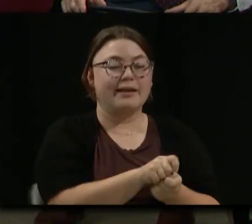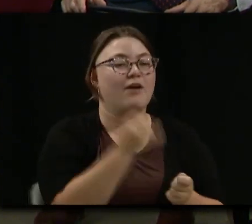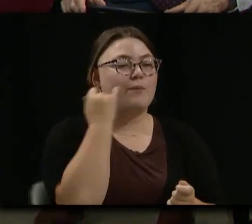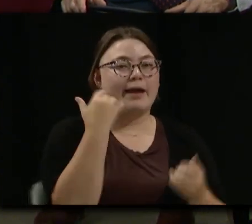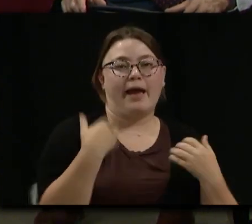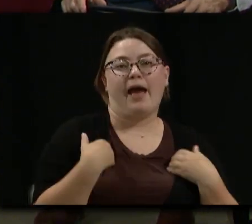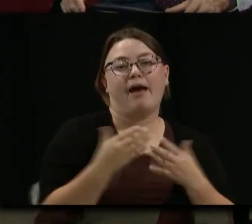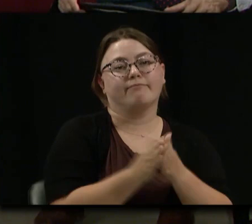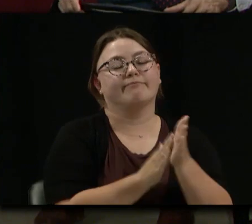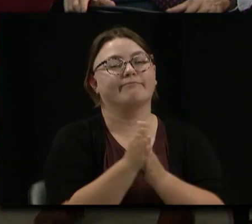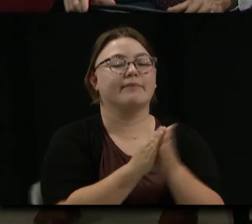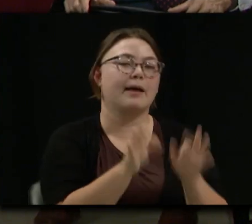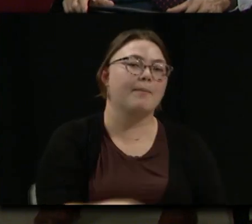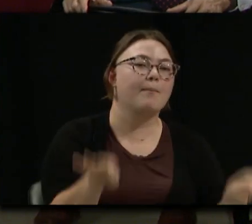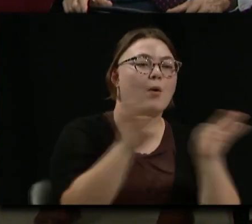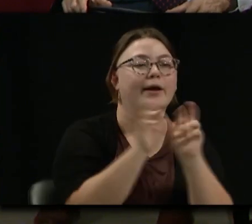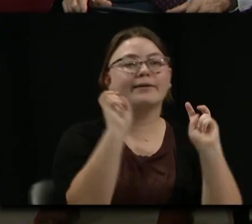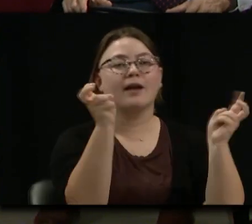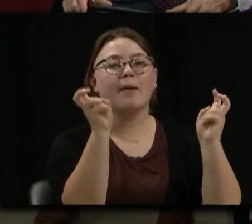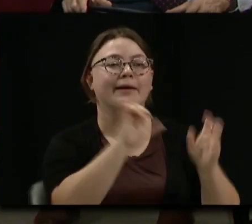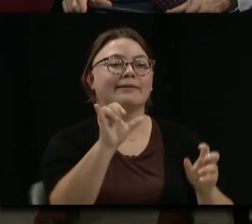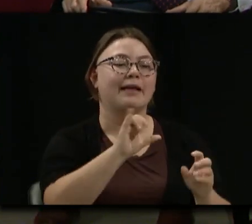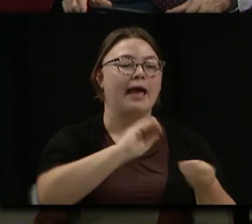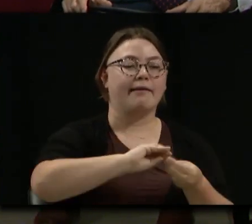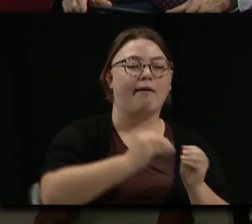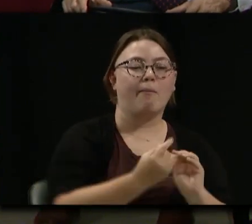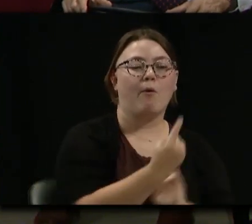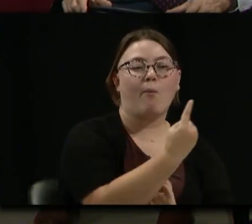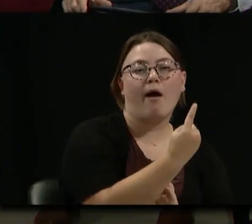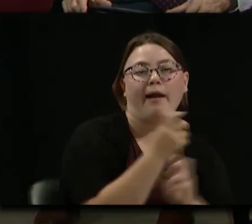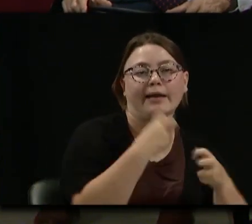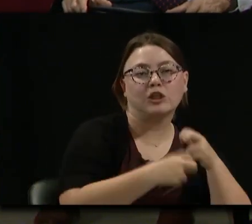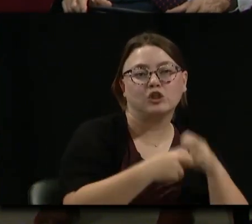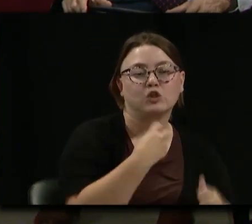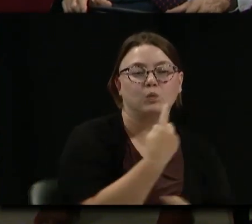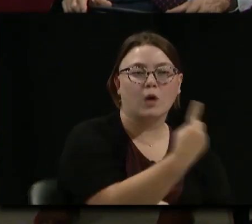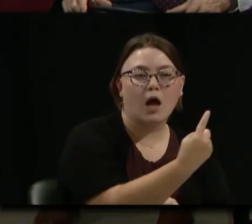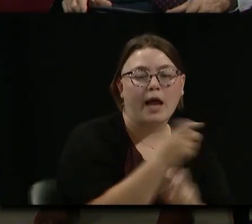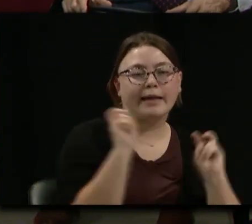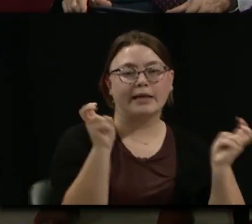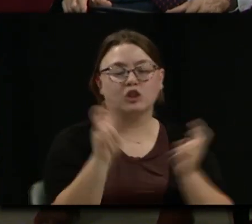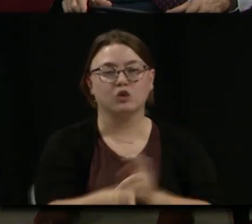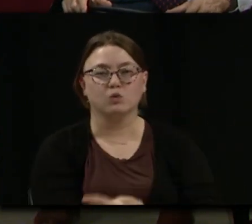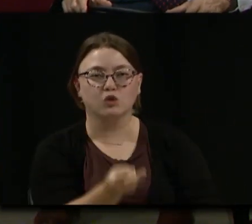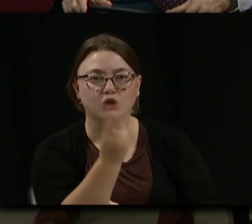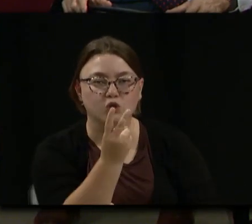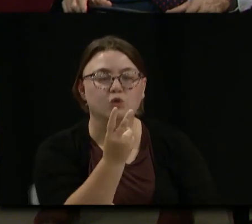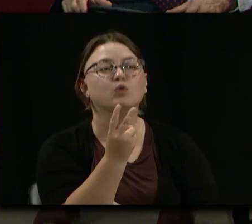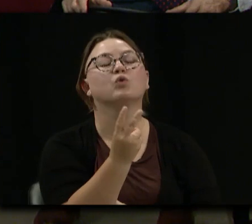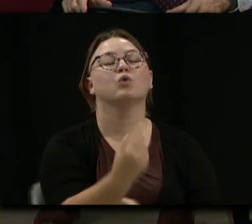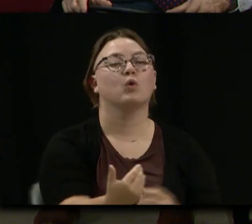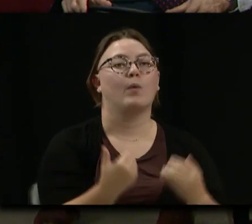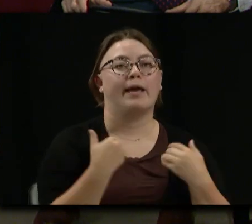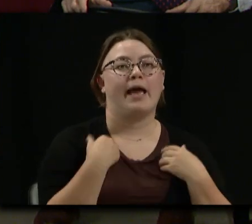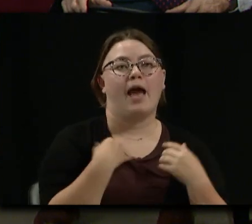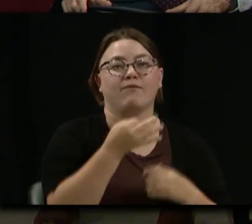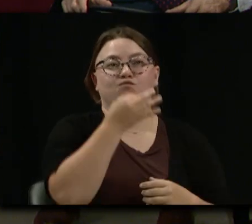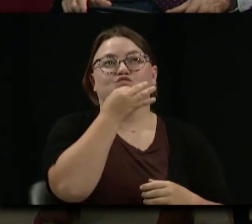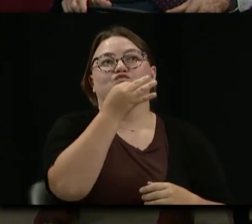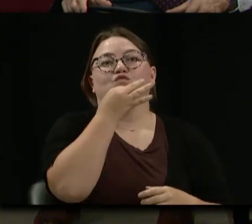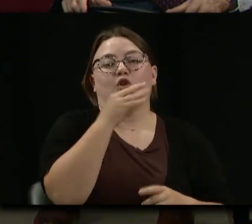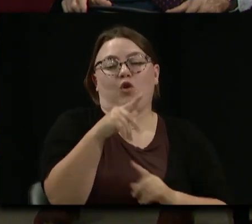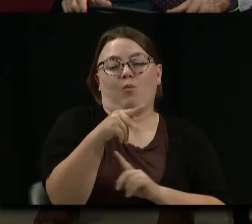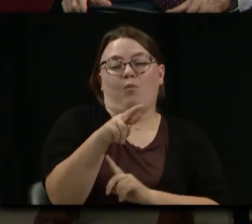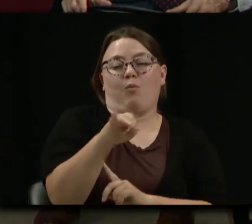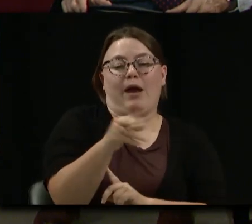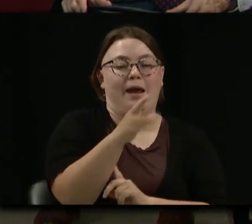topics like the new issue 1 and new issue 2, as well as upcoming, you have a presidential primary